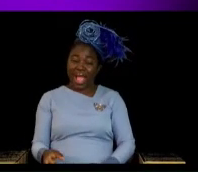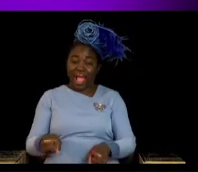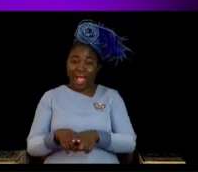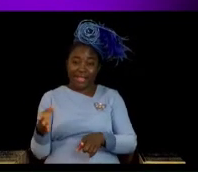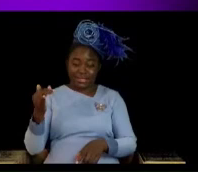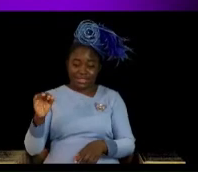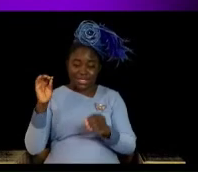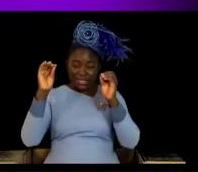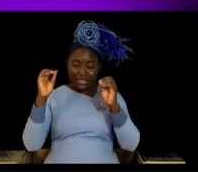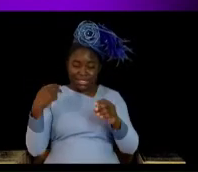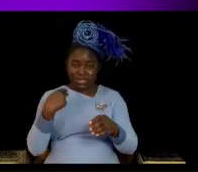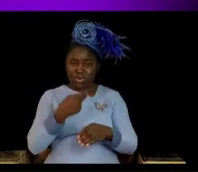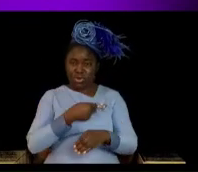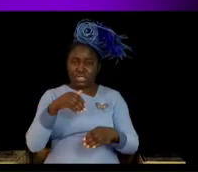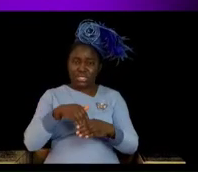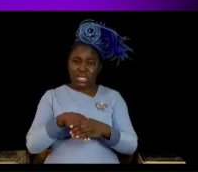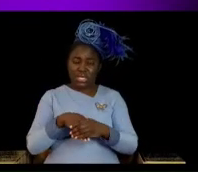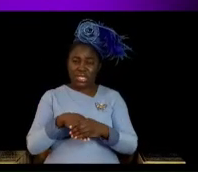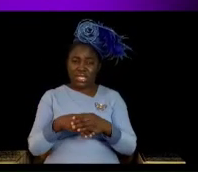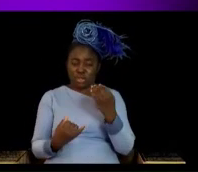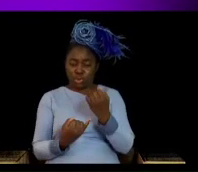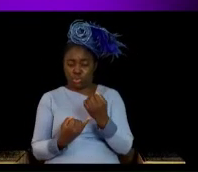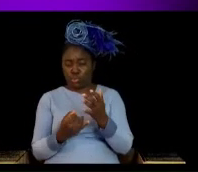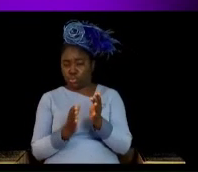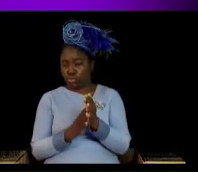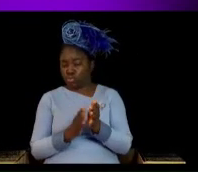days, tick says the